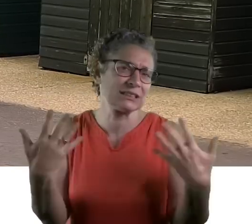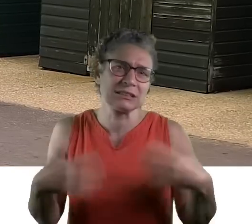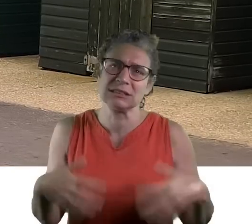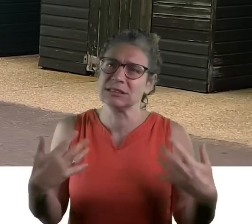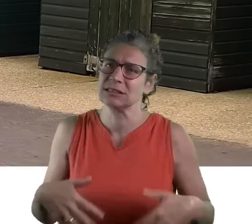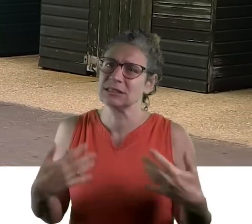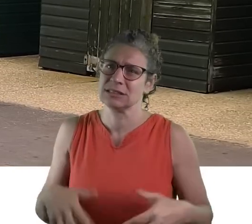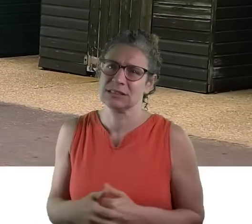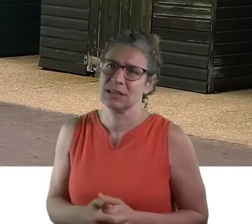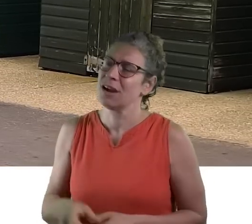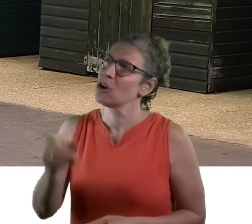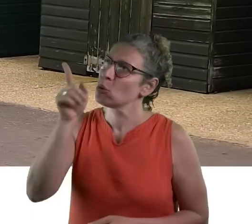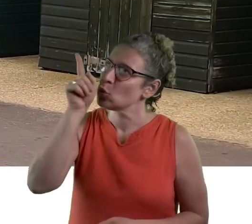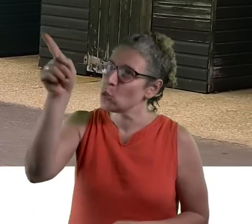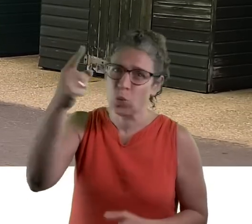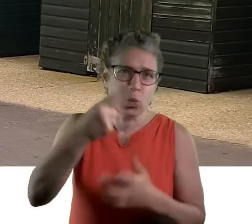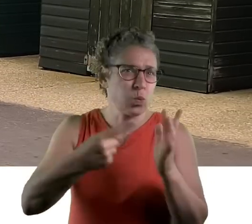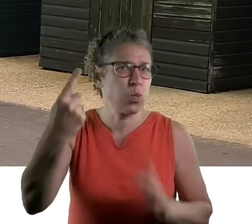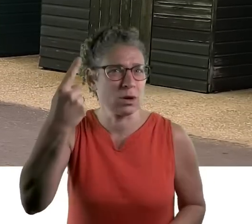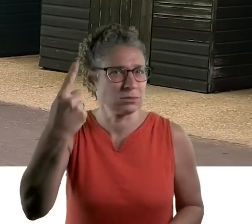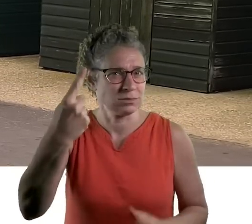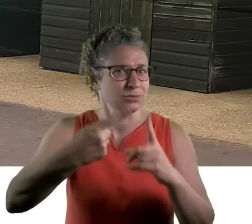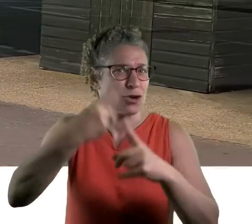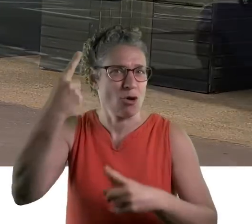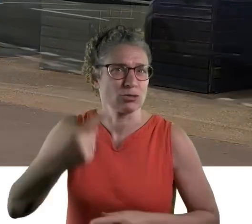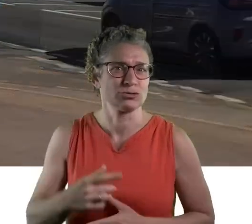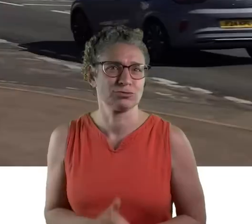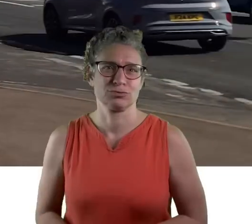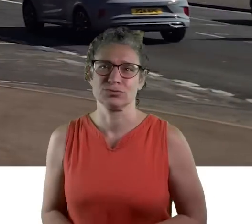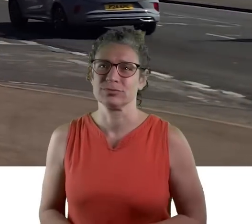things. You alone are God.